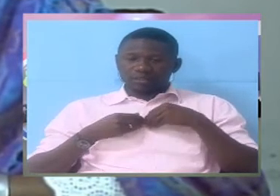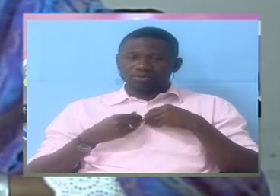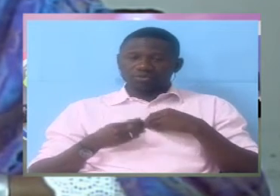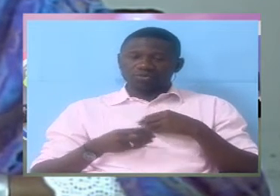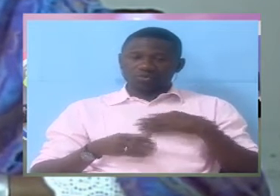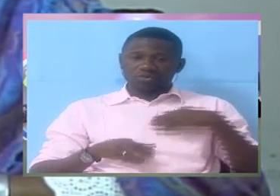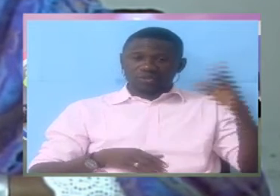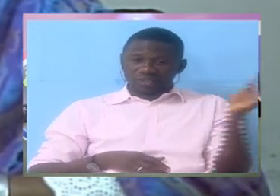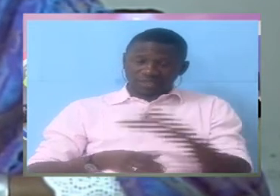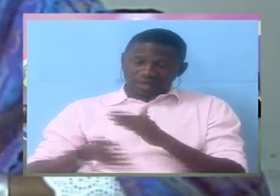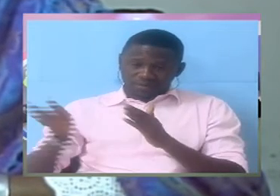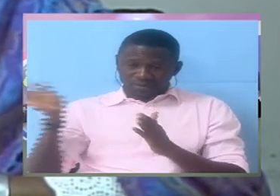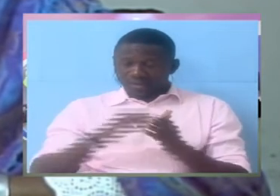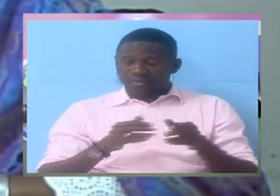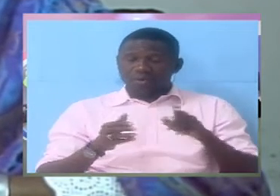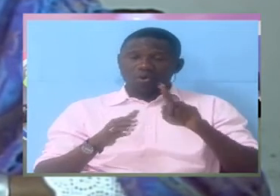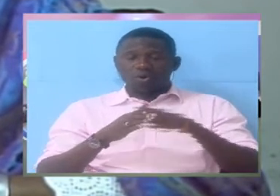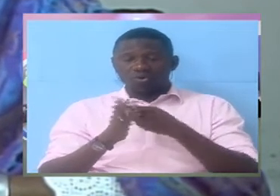slap or to kick the